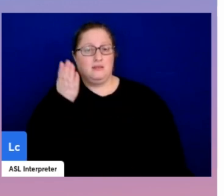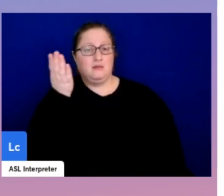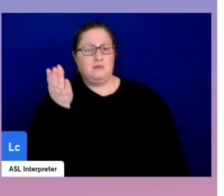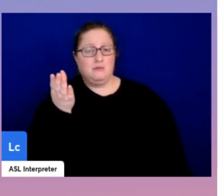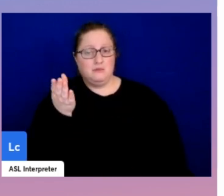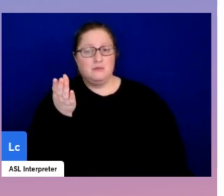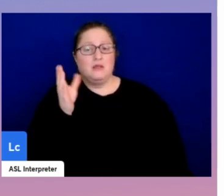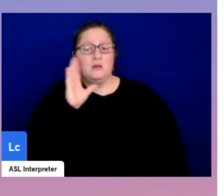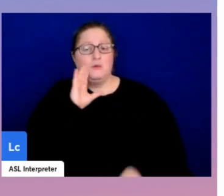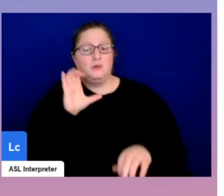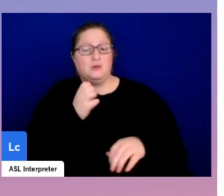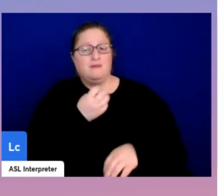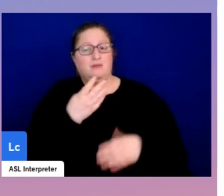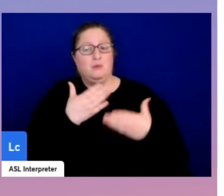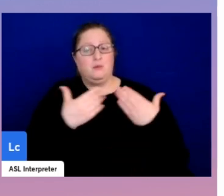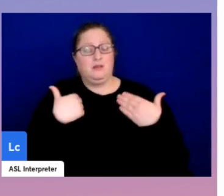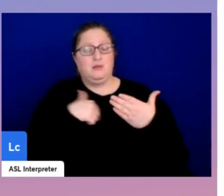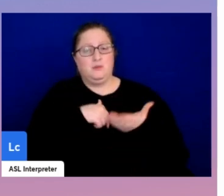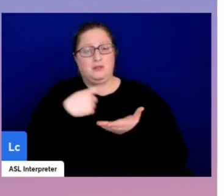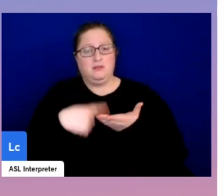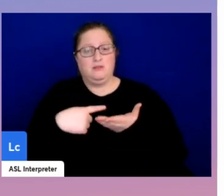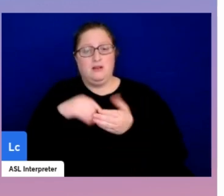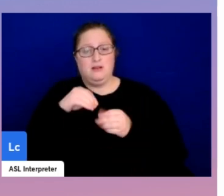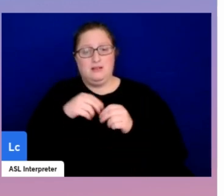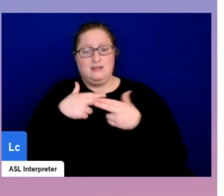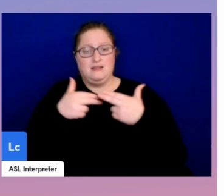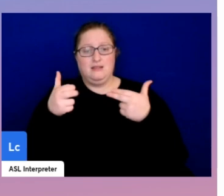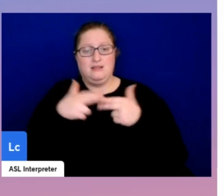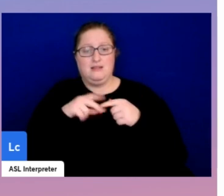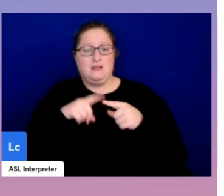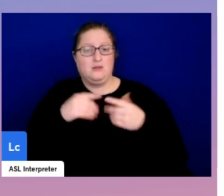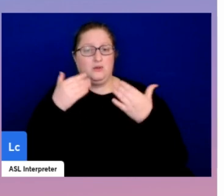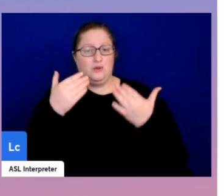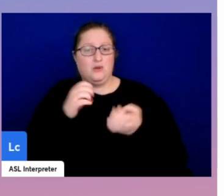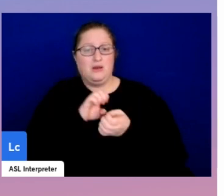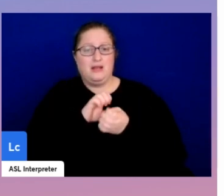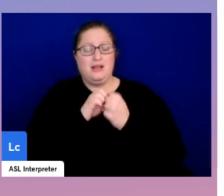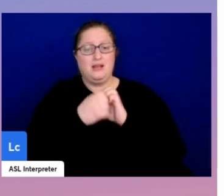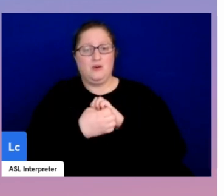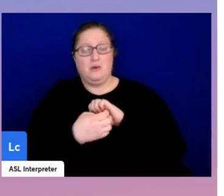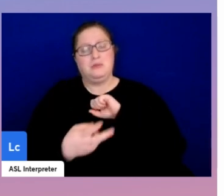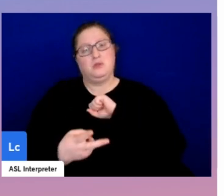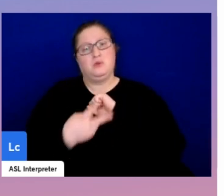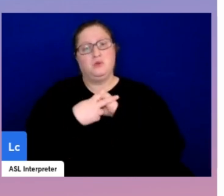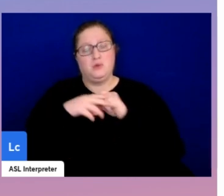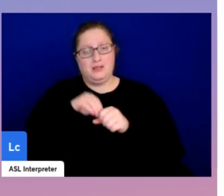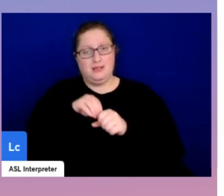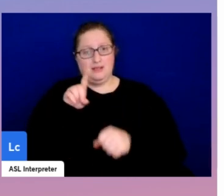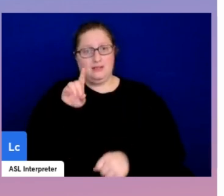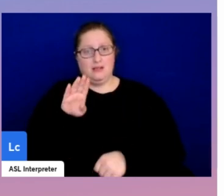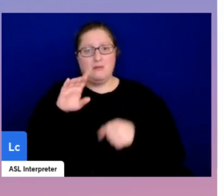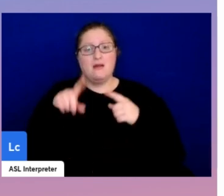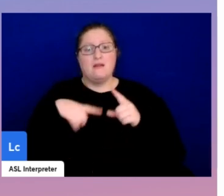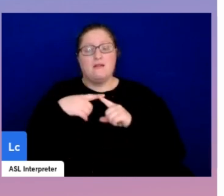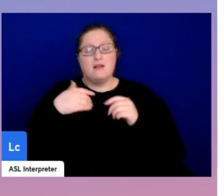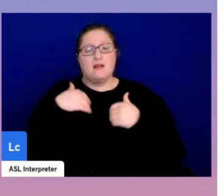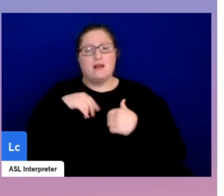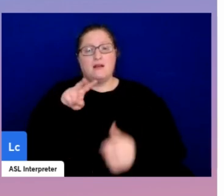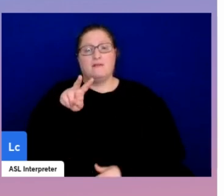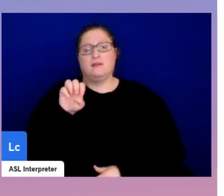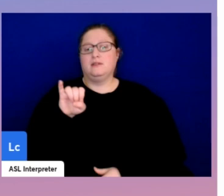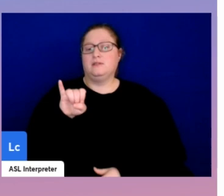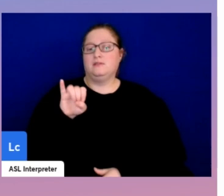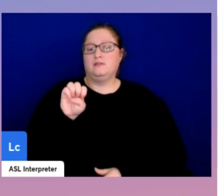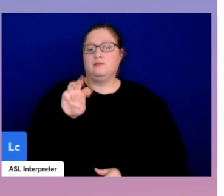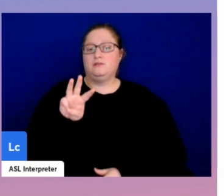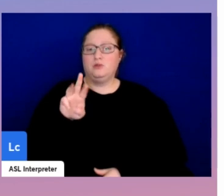few things that we talked about in the slides to actually go ahead and encrypt the data and store it in the database. And then there's a view records, which we'll look